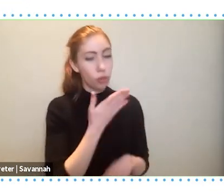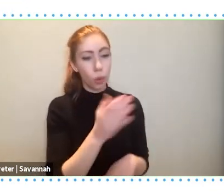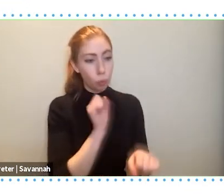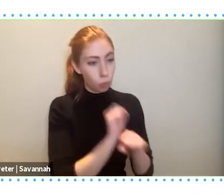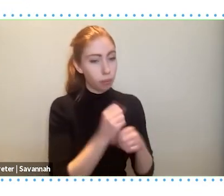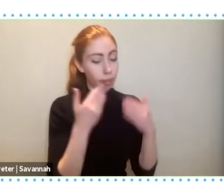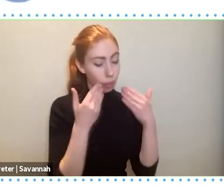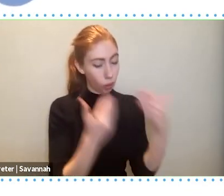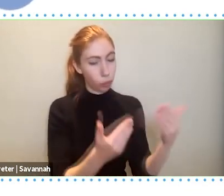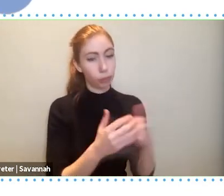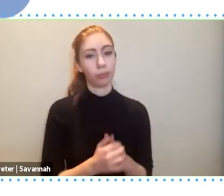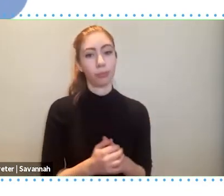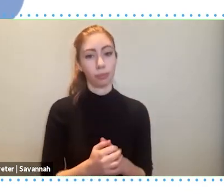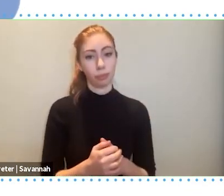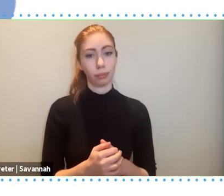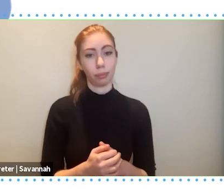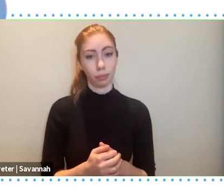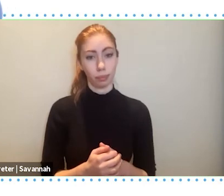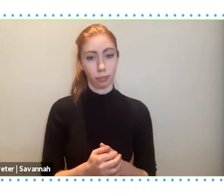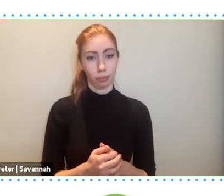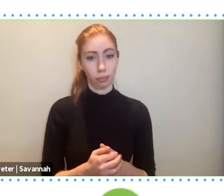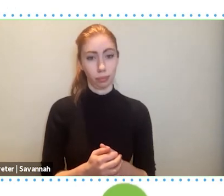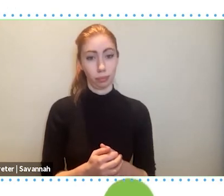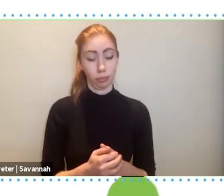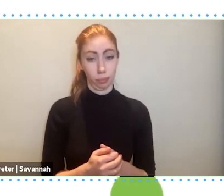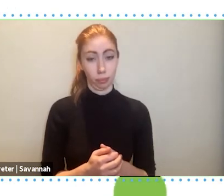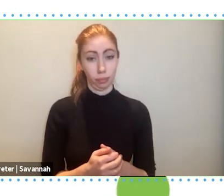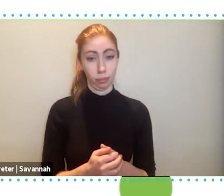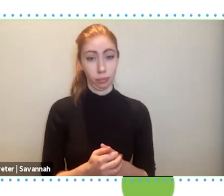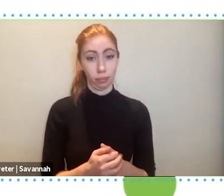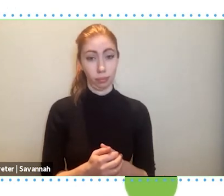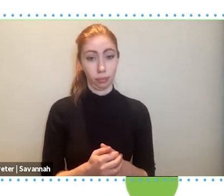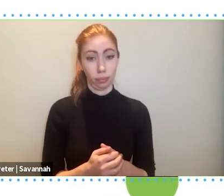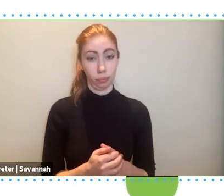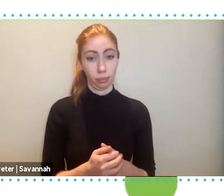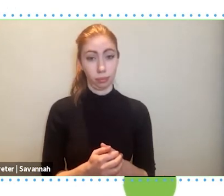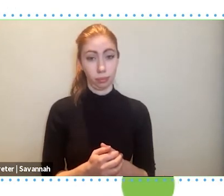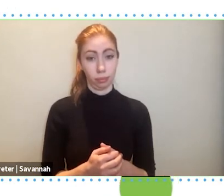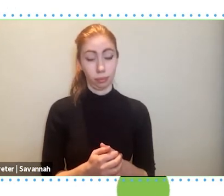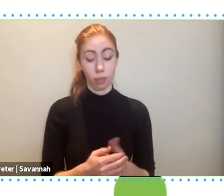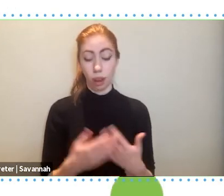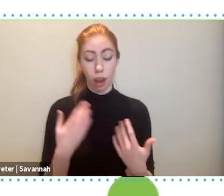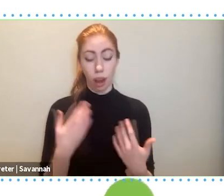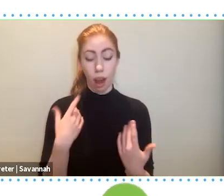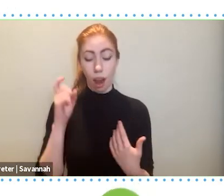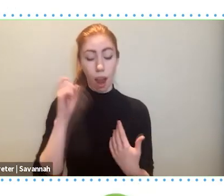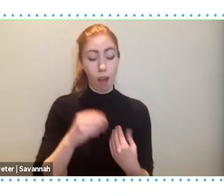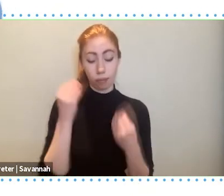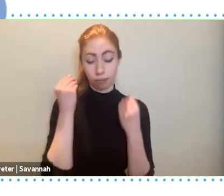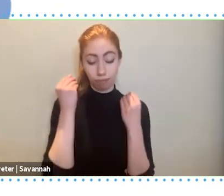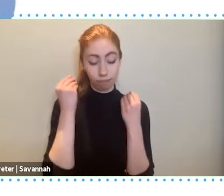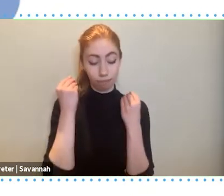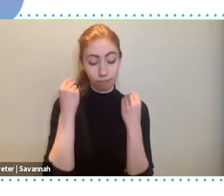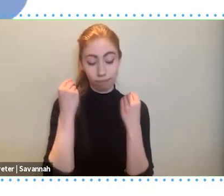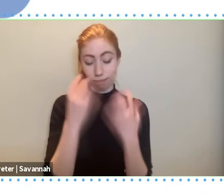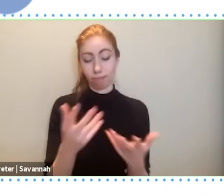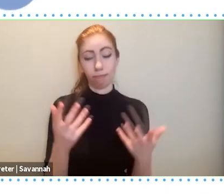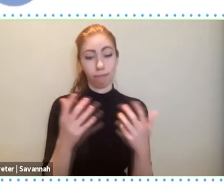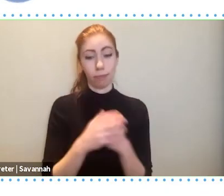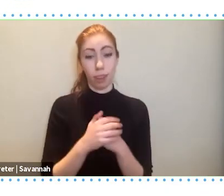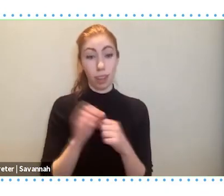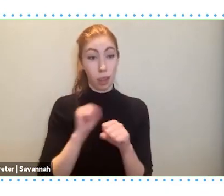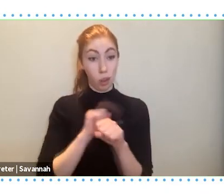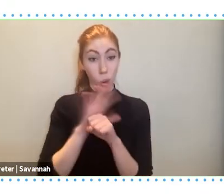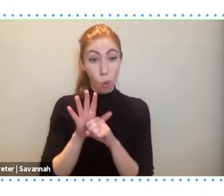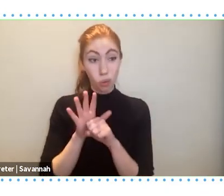you. Look, it's got to be said, these have been incredibly tough times during the pandemic for arts and culture